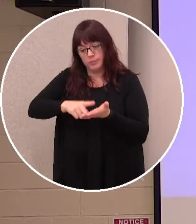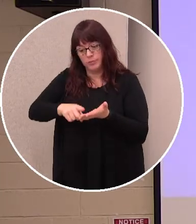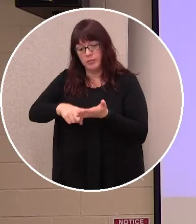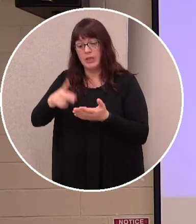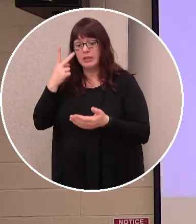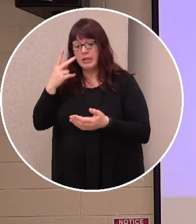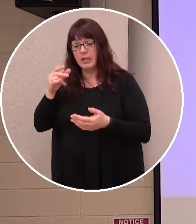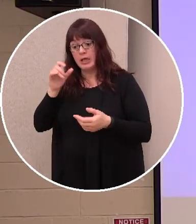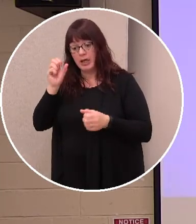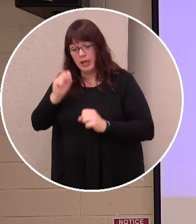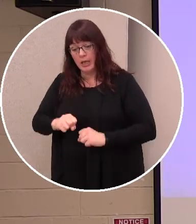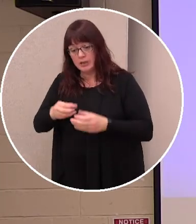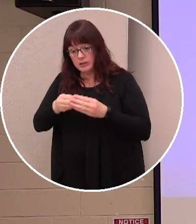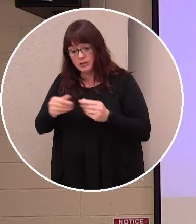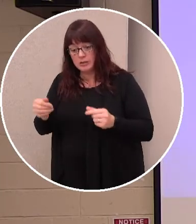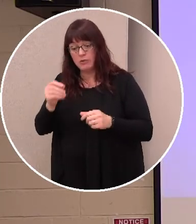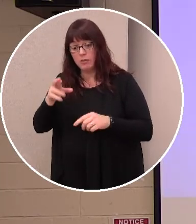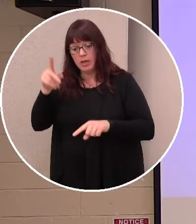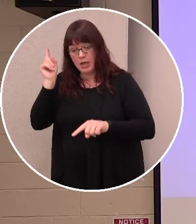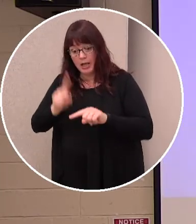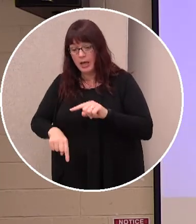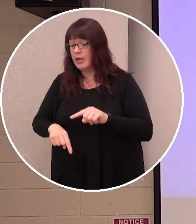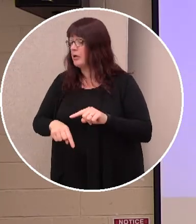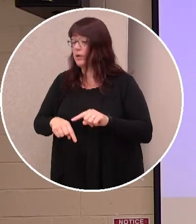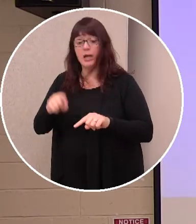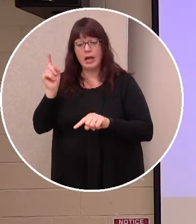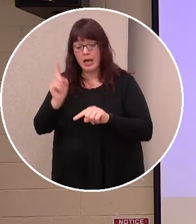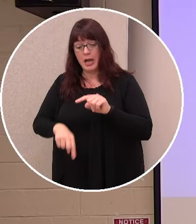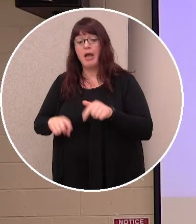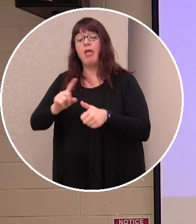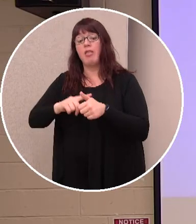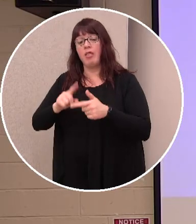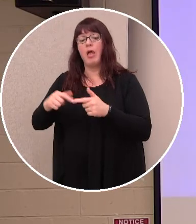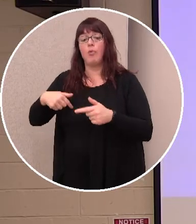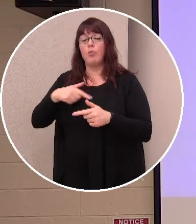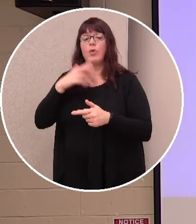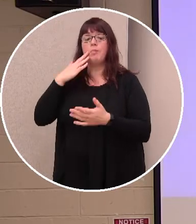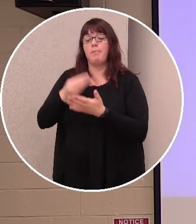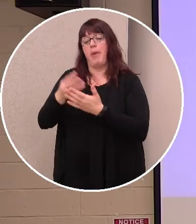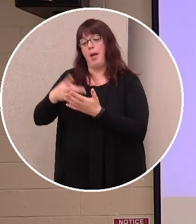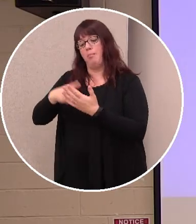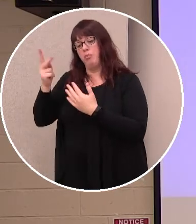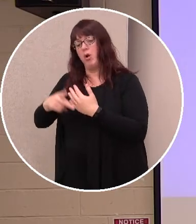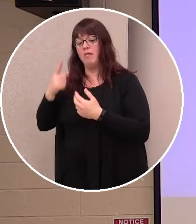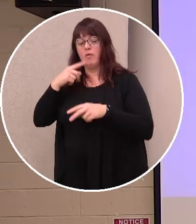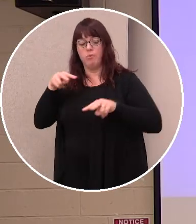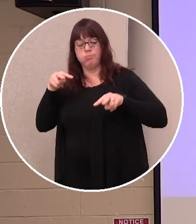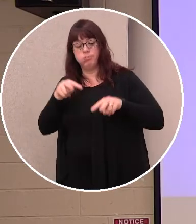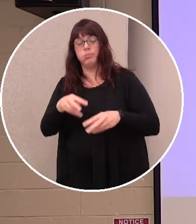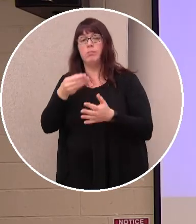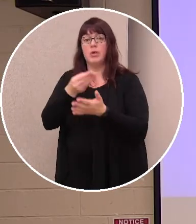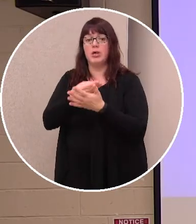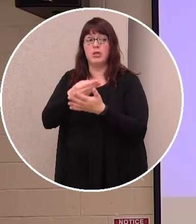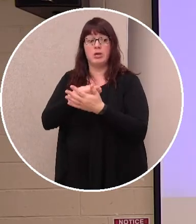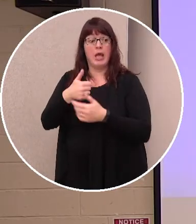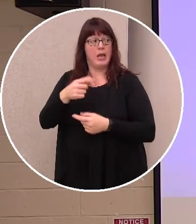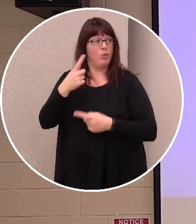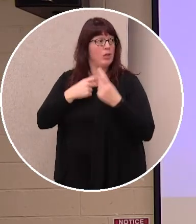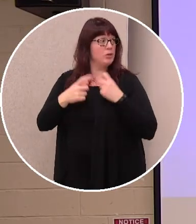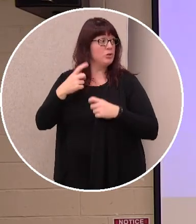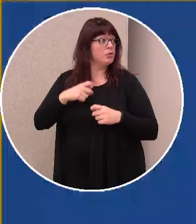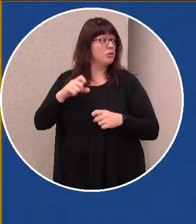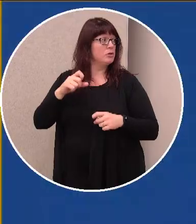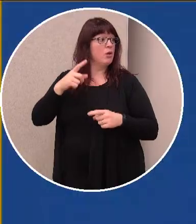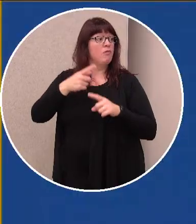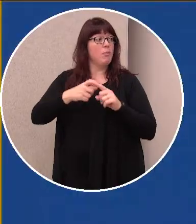If not, on January 31st, we will move forward and purchase Kayenta and move forward in that direction. Any questions around the table?